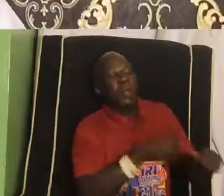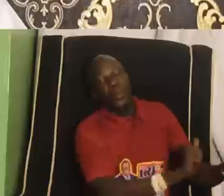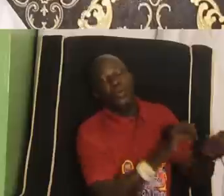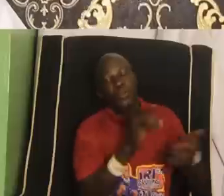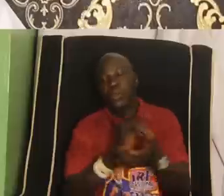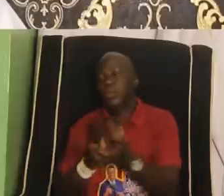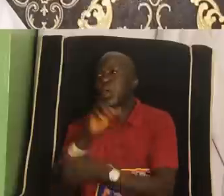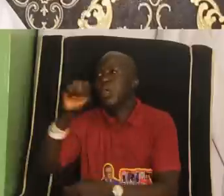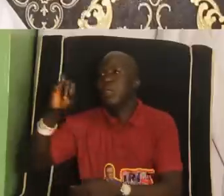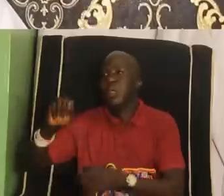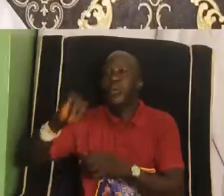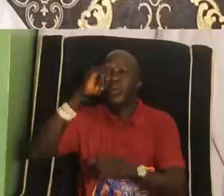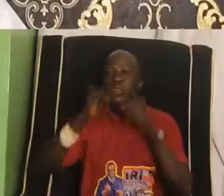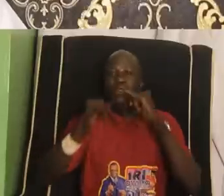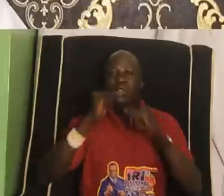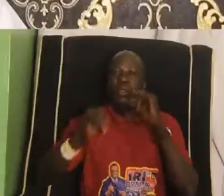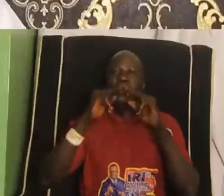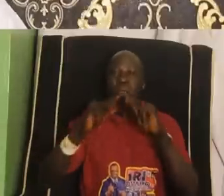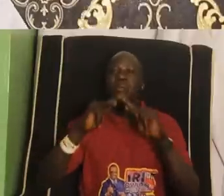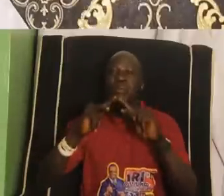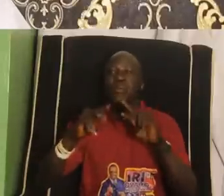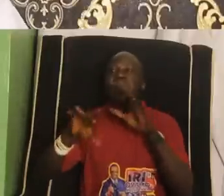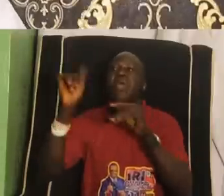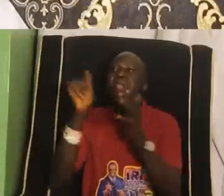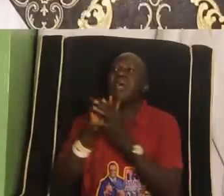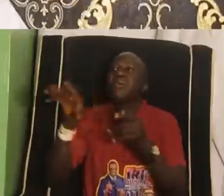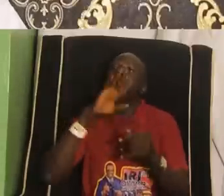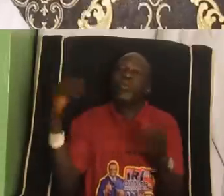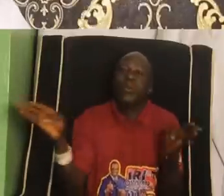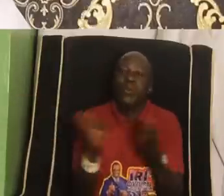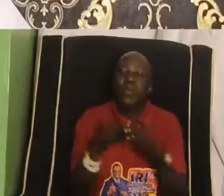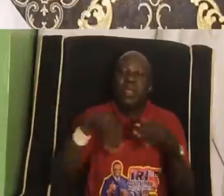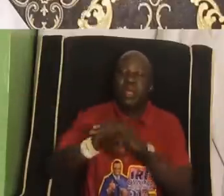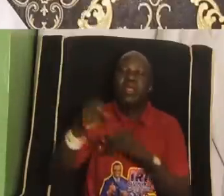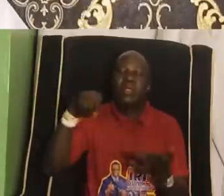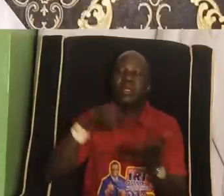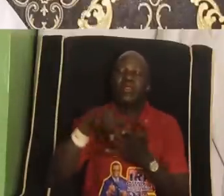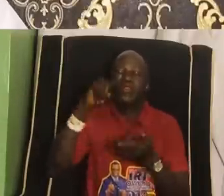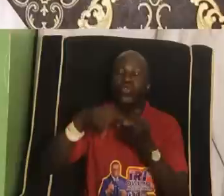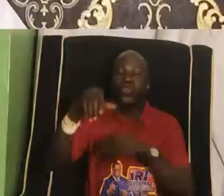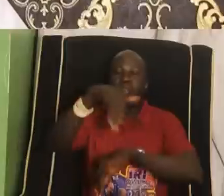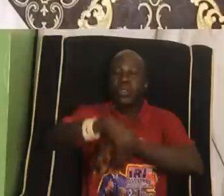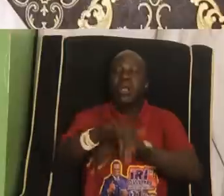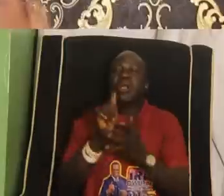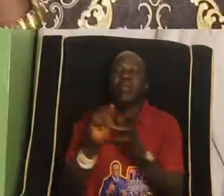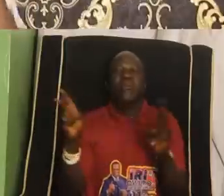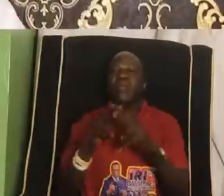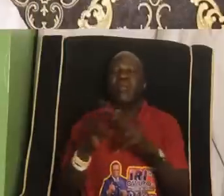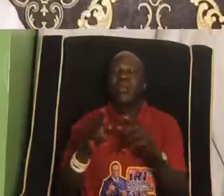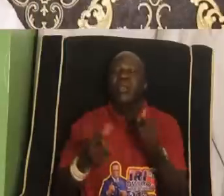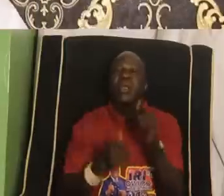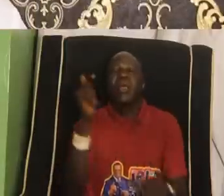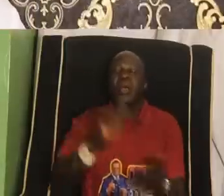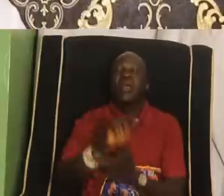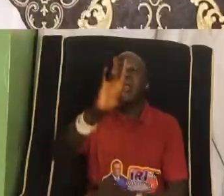Mustafa. JP. JP. Babasebioba. Babasebioba. Ibelatima Padi. That's where we meet. Ni asale yi. Tonight. Oma ni agbara. It's a great. Agbo